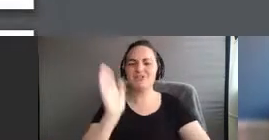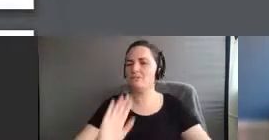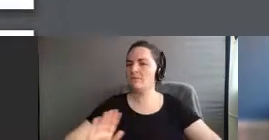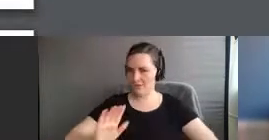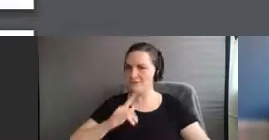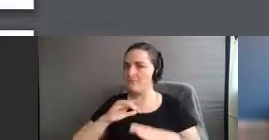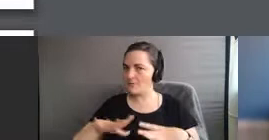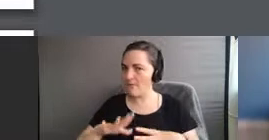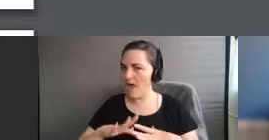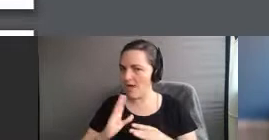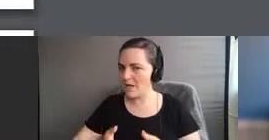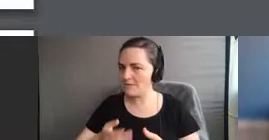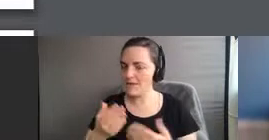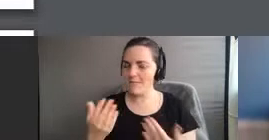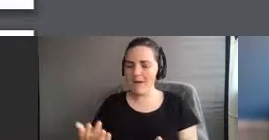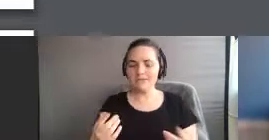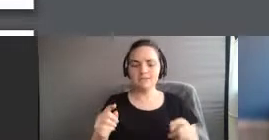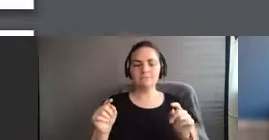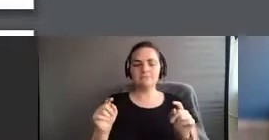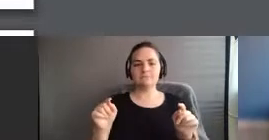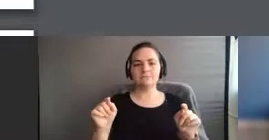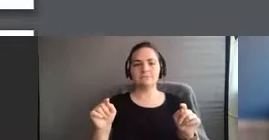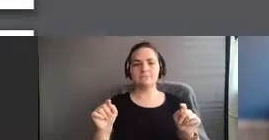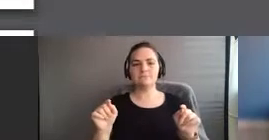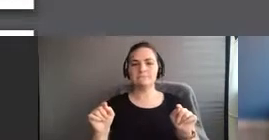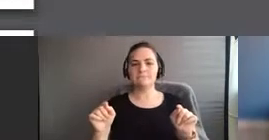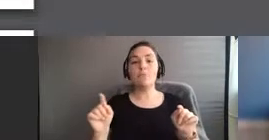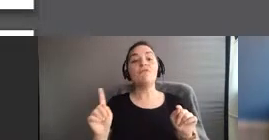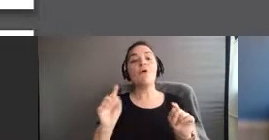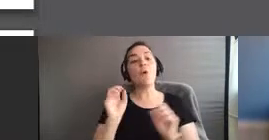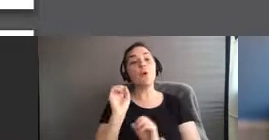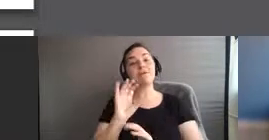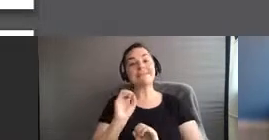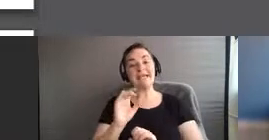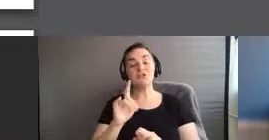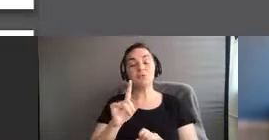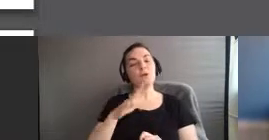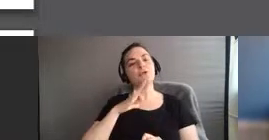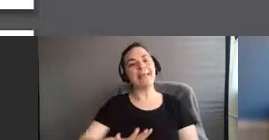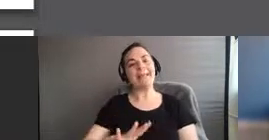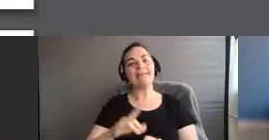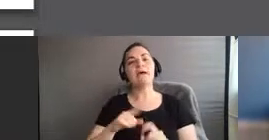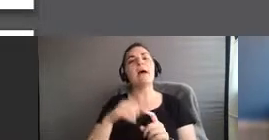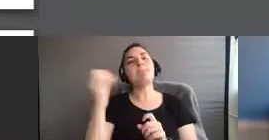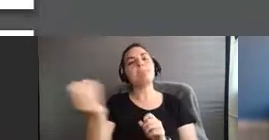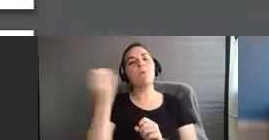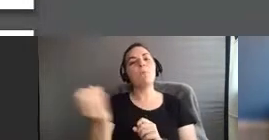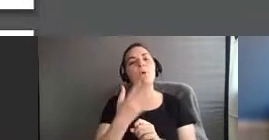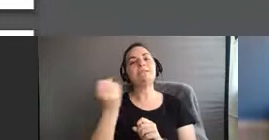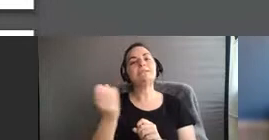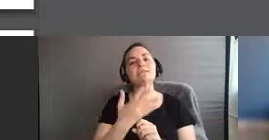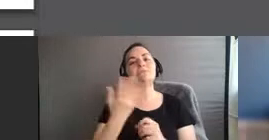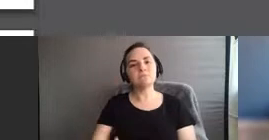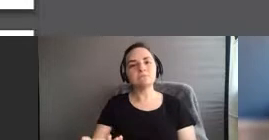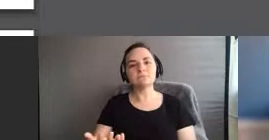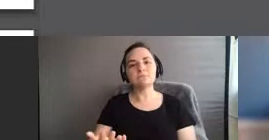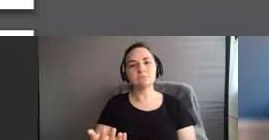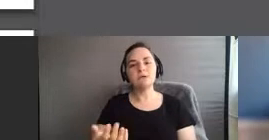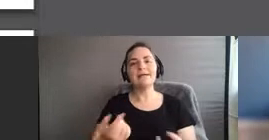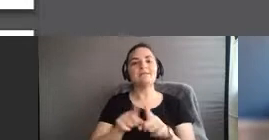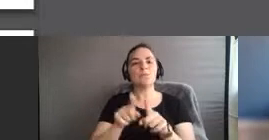presentation, what I would look for is the submission of a PowerPoint presentation, but also I'd ask you to do